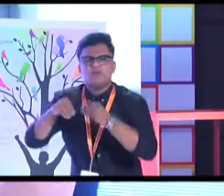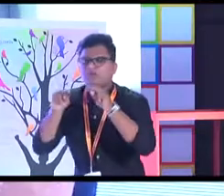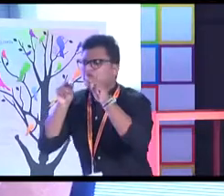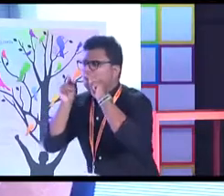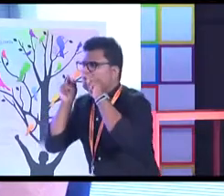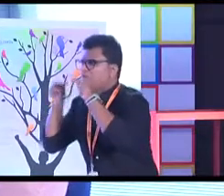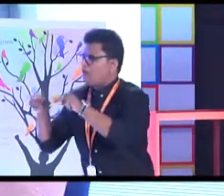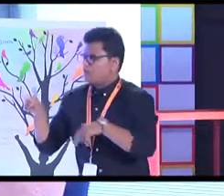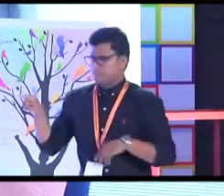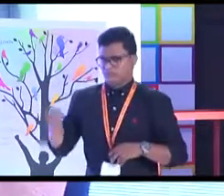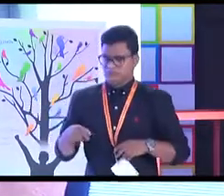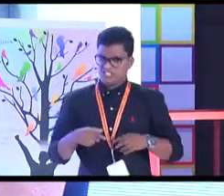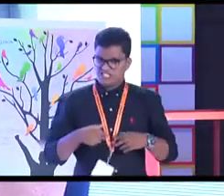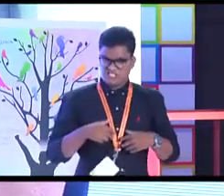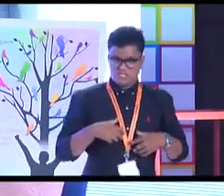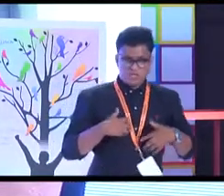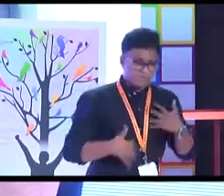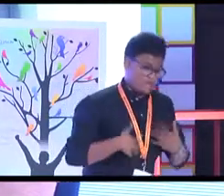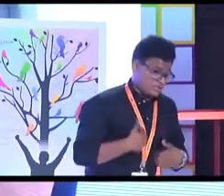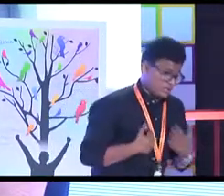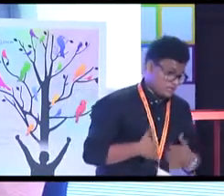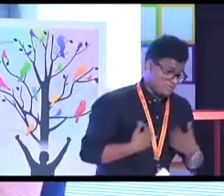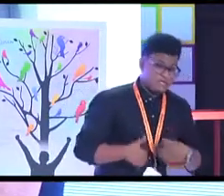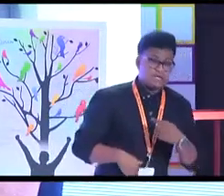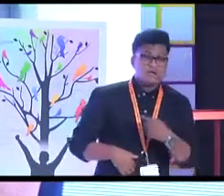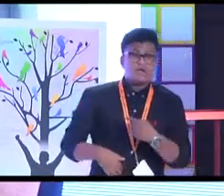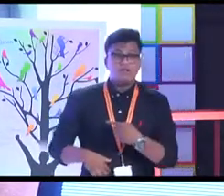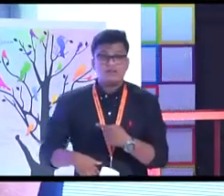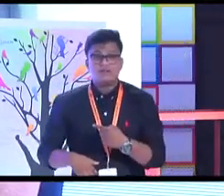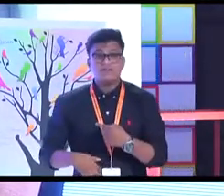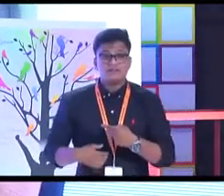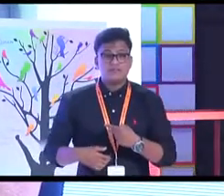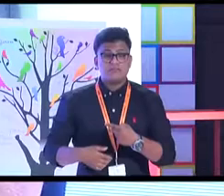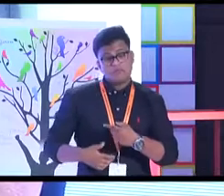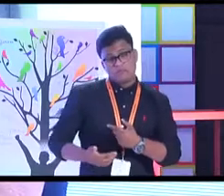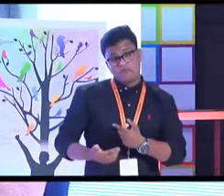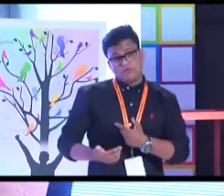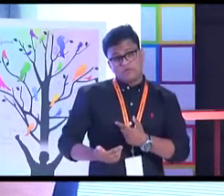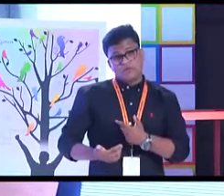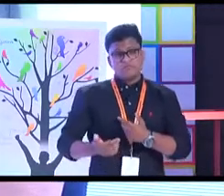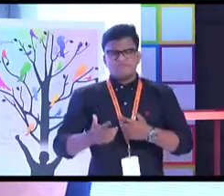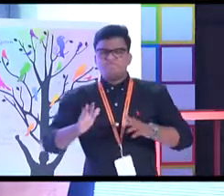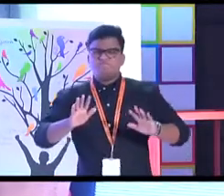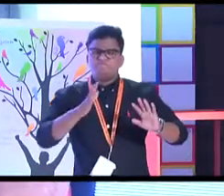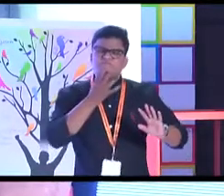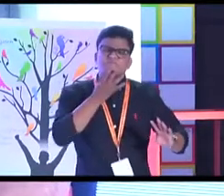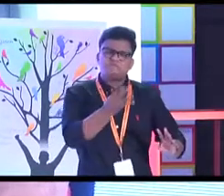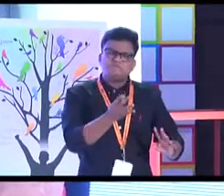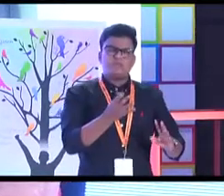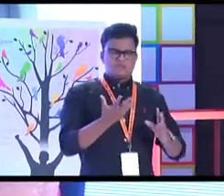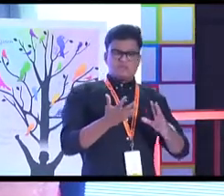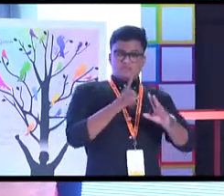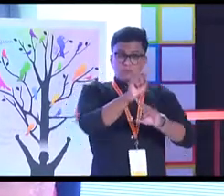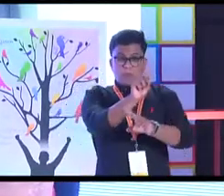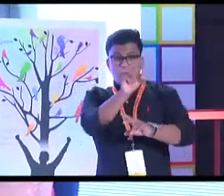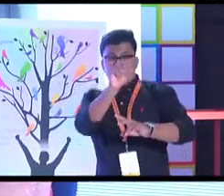as suffering. That Sai Kaustuv is coming where suffering will be there. So it is true that, 100% it is